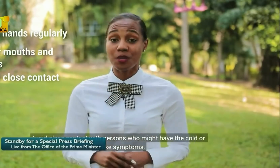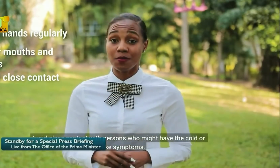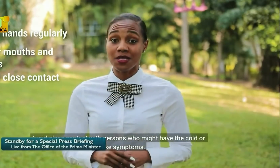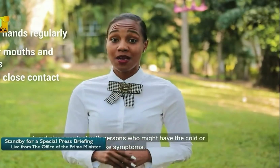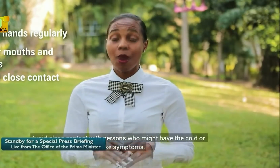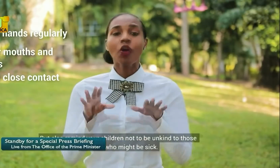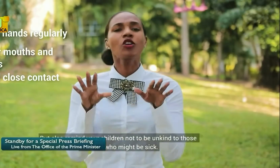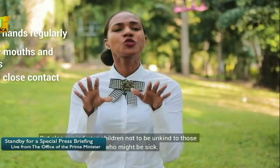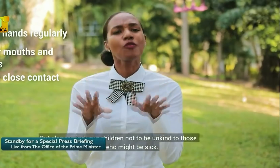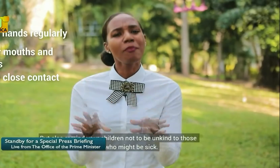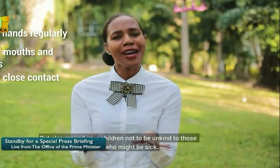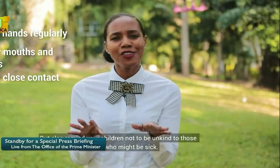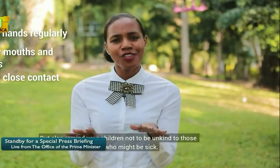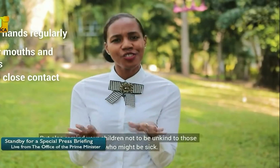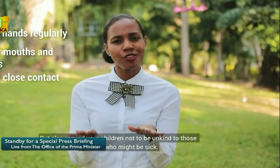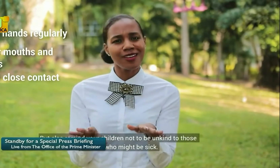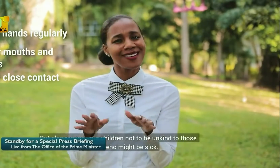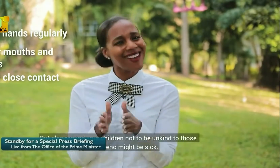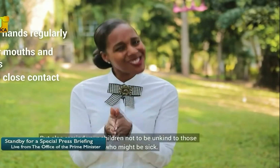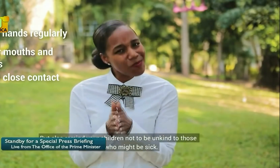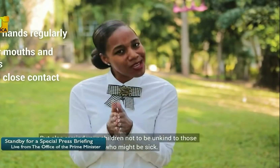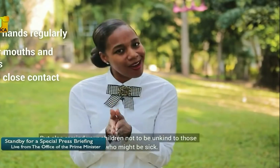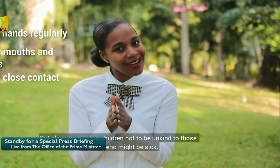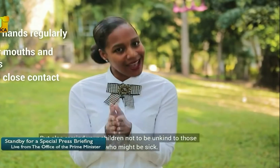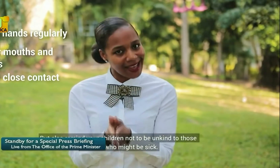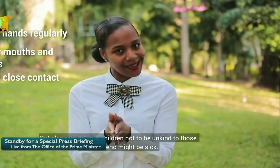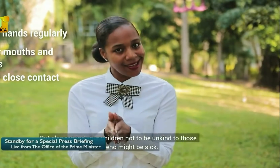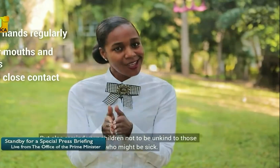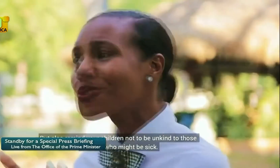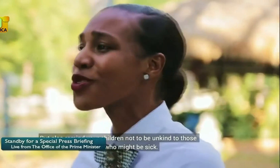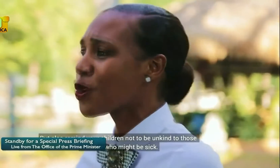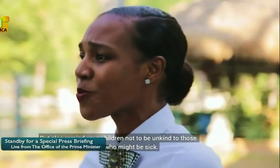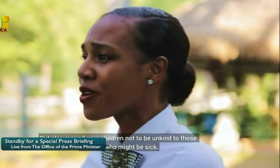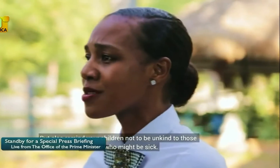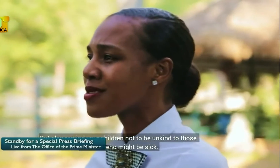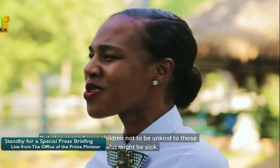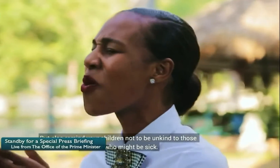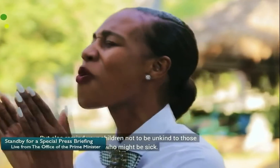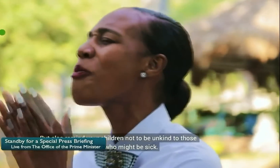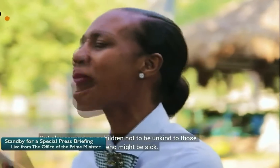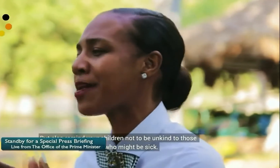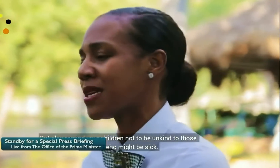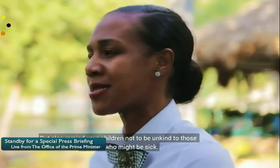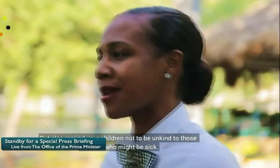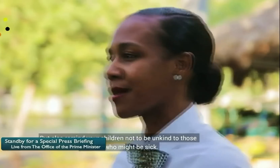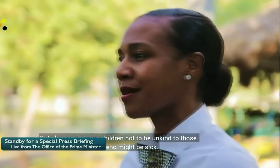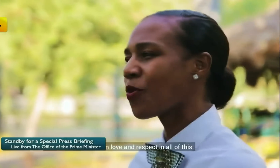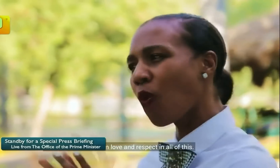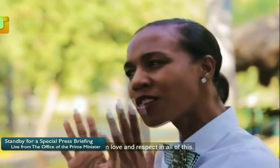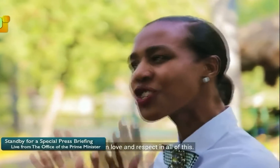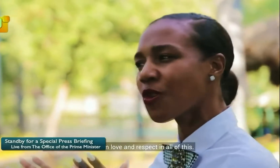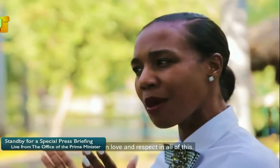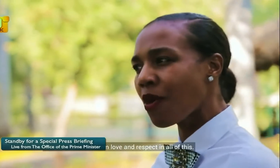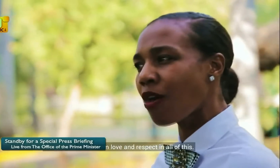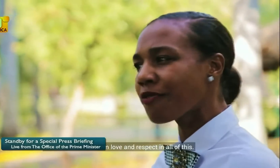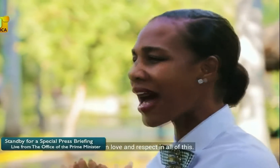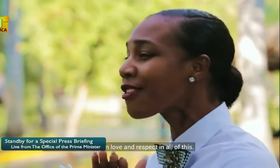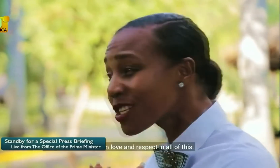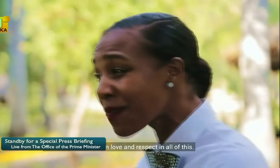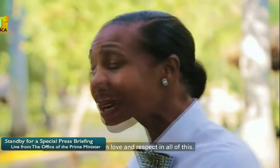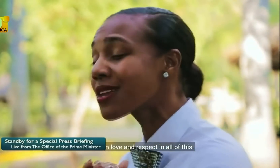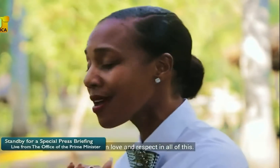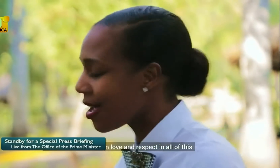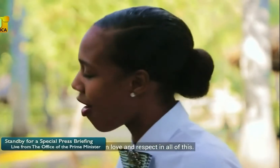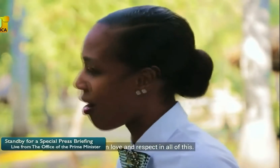flu-like symptoms, but also remind your children not to be unkind to those persons who might be sick. We want to show them love